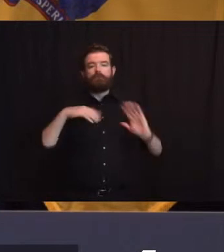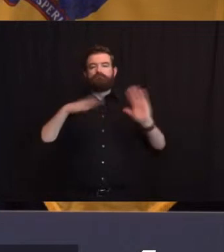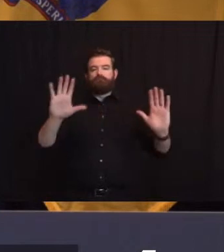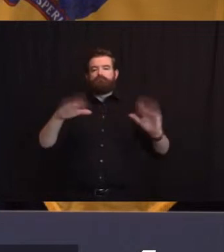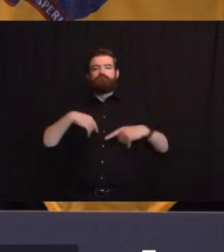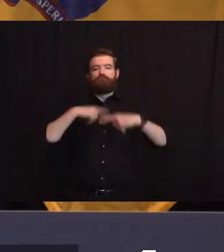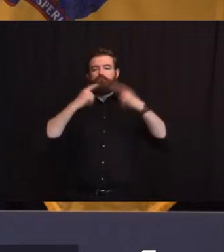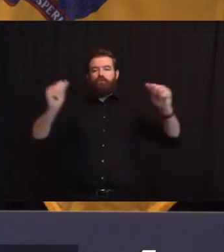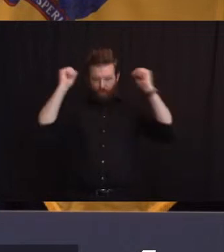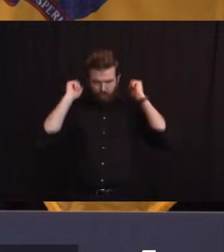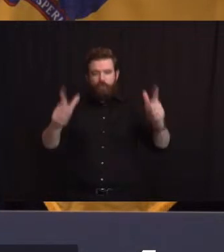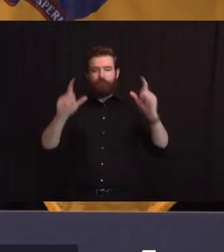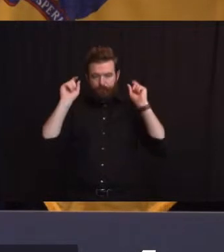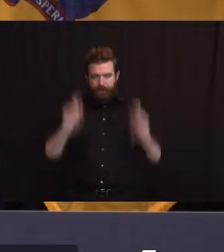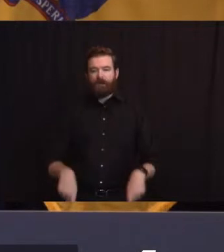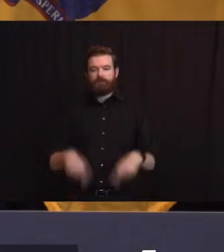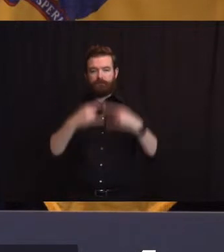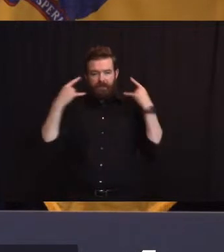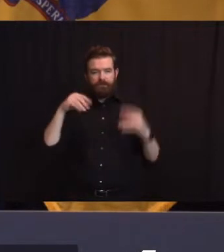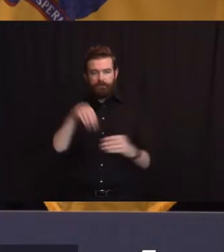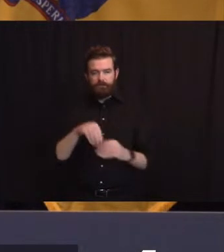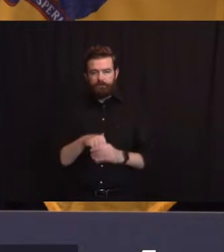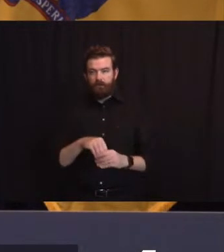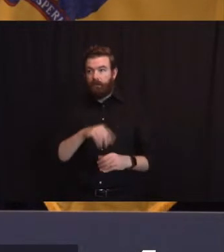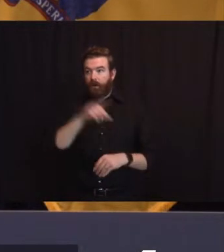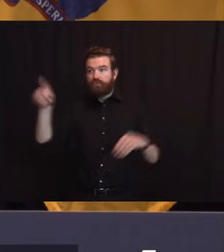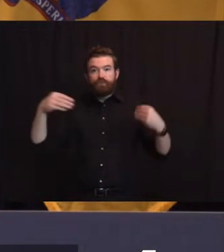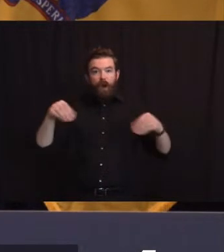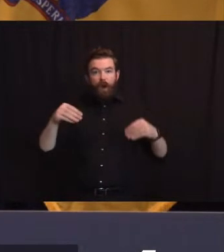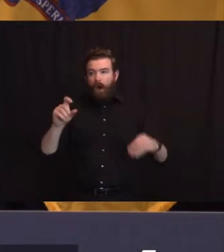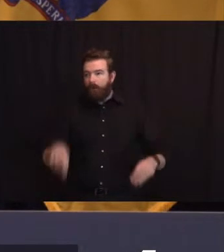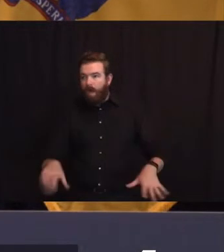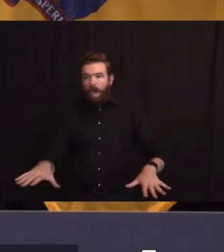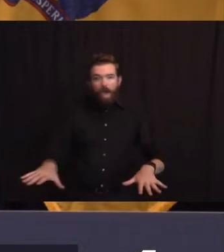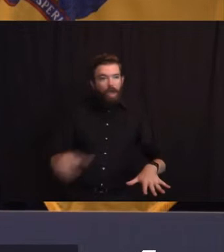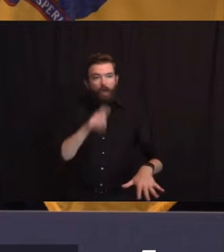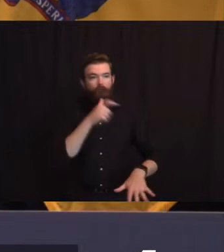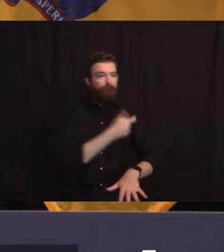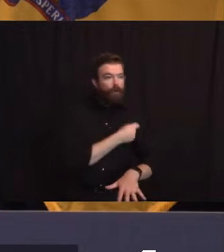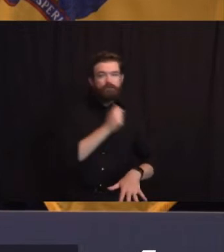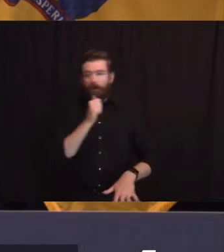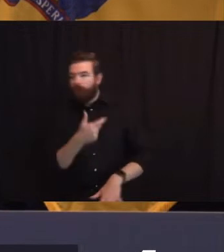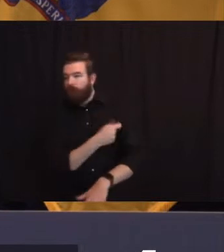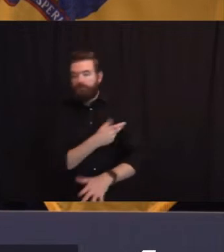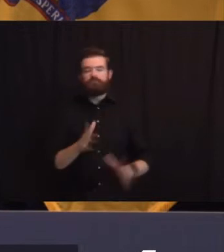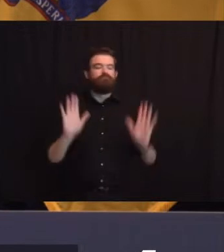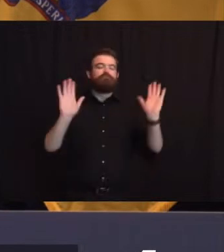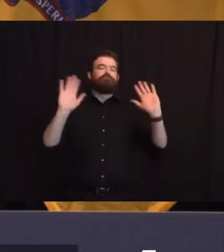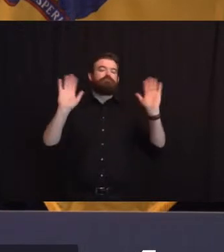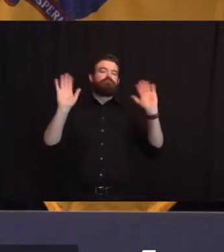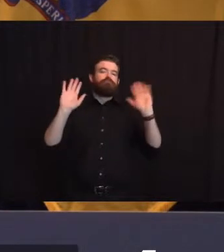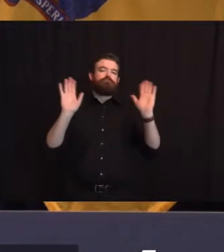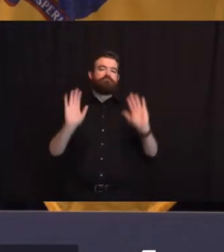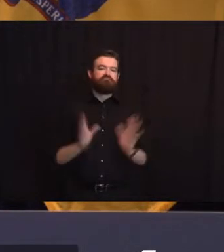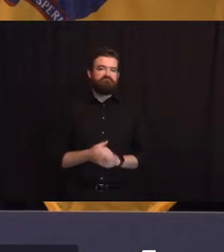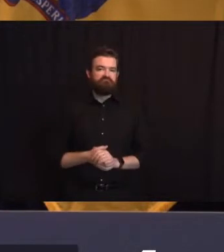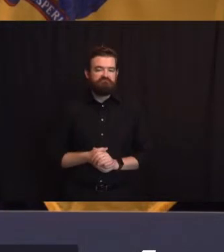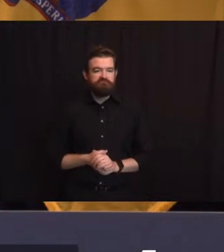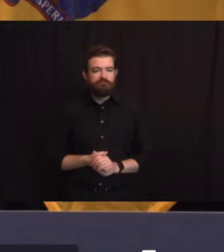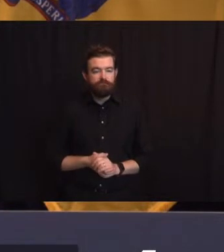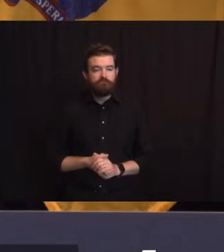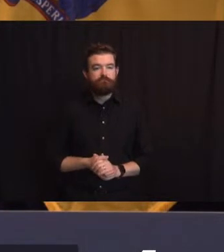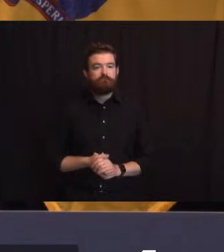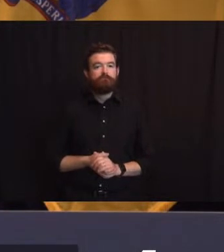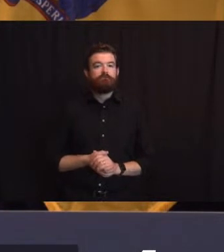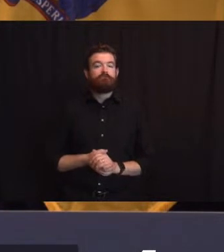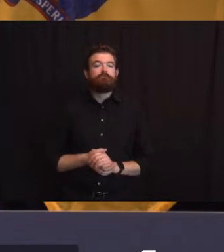have any, we'll come back to you on the non-New Jersey residents on the dashboard. Dan, help me out to follow up on that, as well